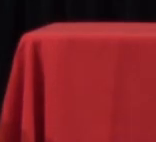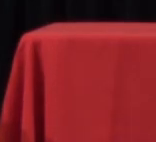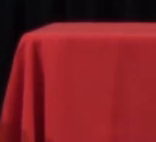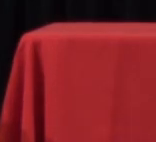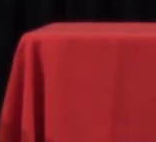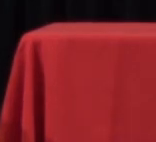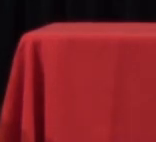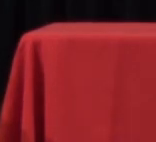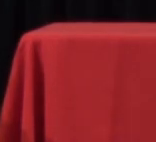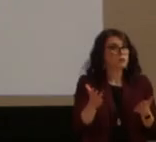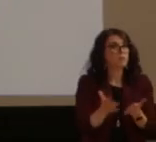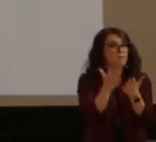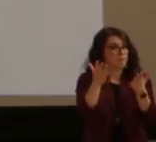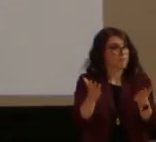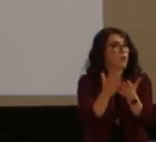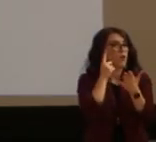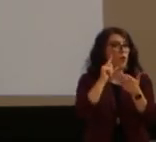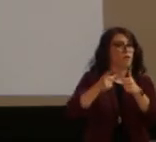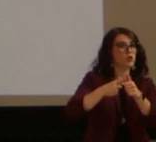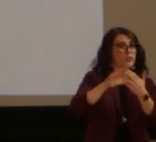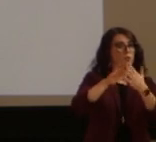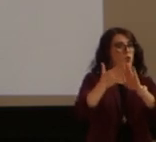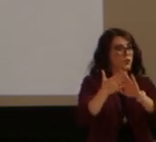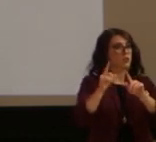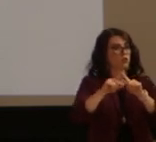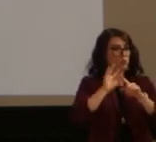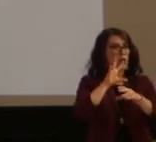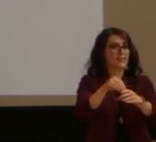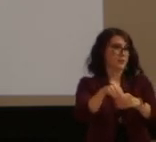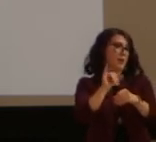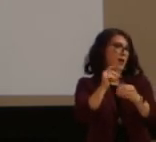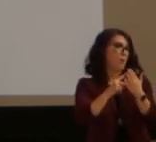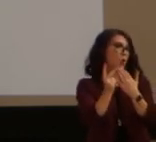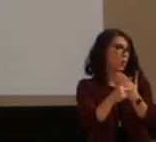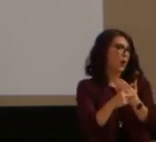for diverse communities to participate in the program.